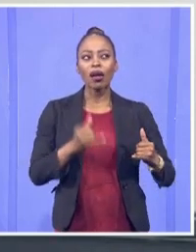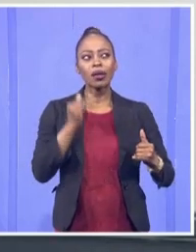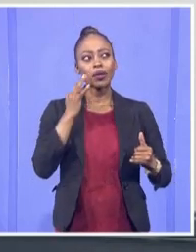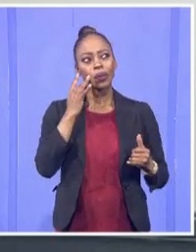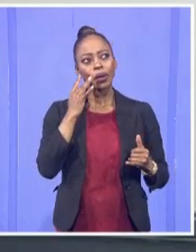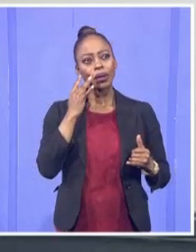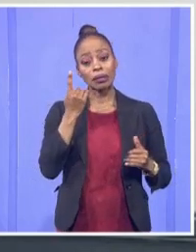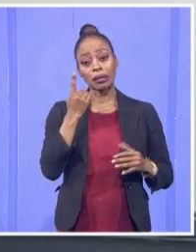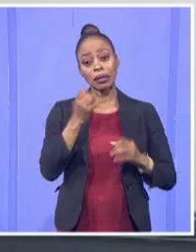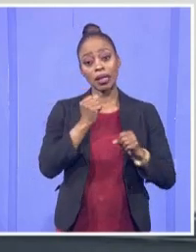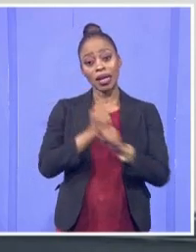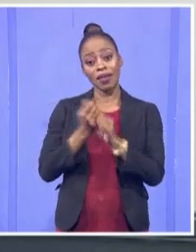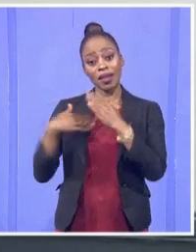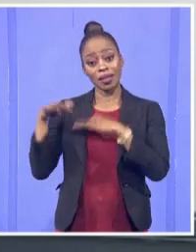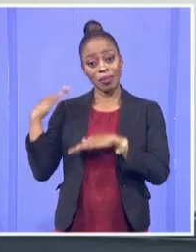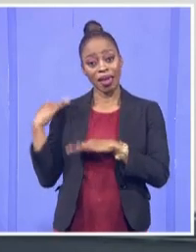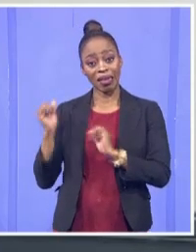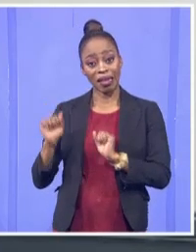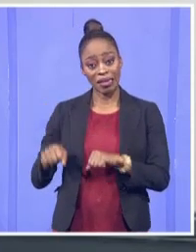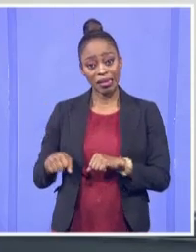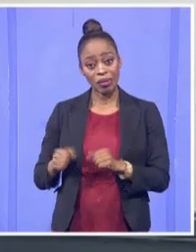almost 7 years ago or so,